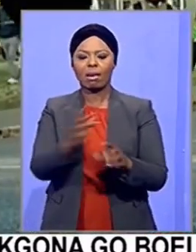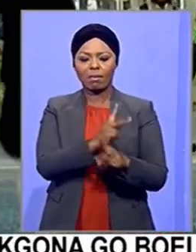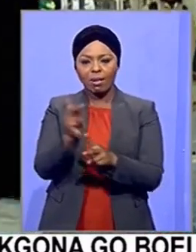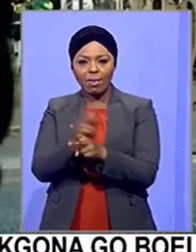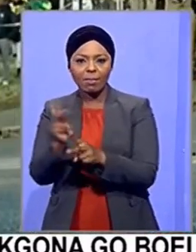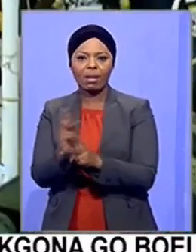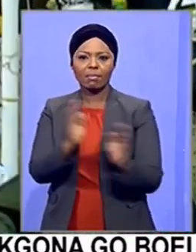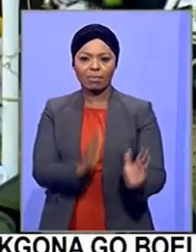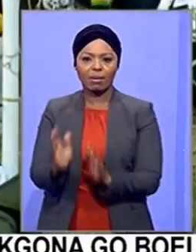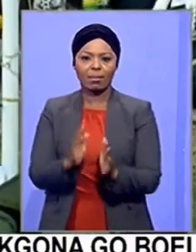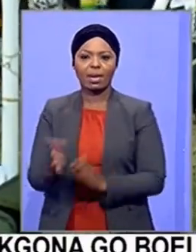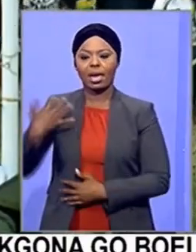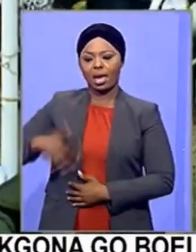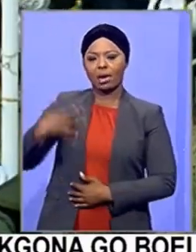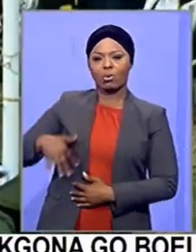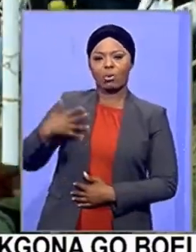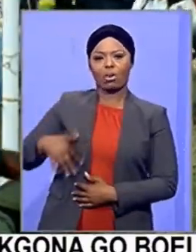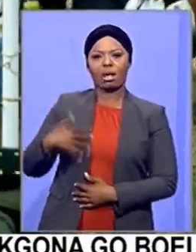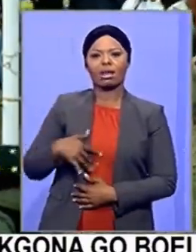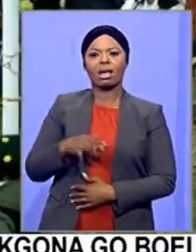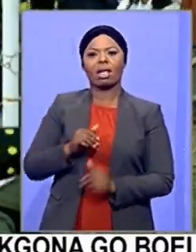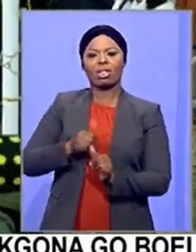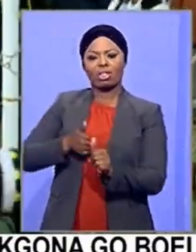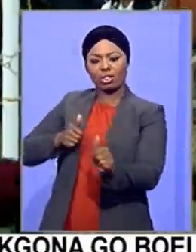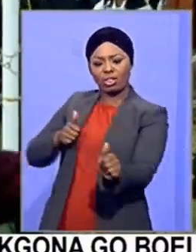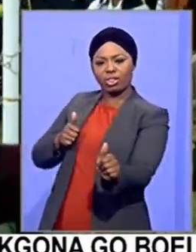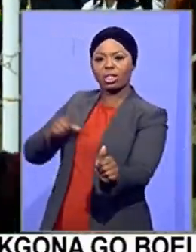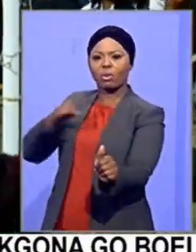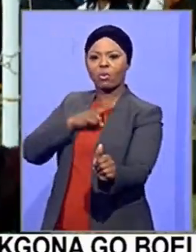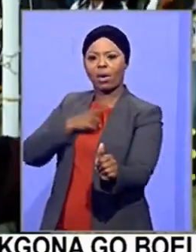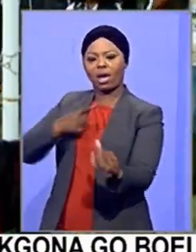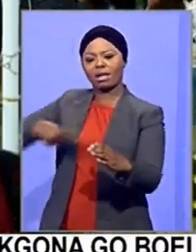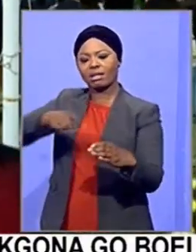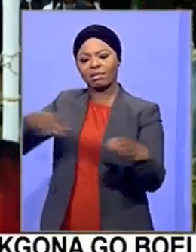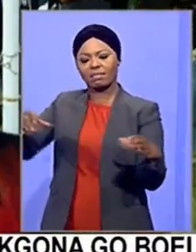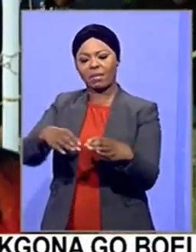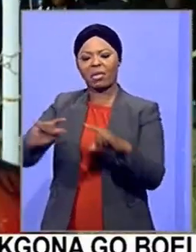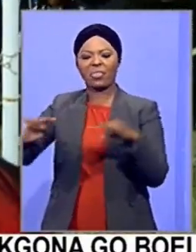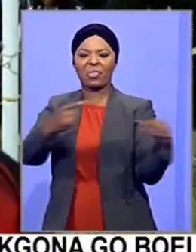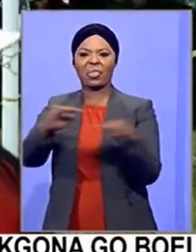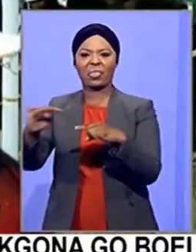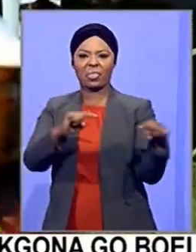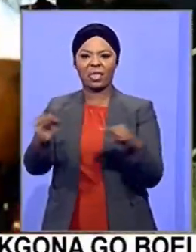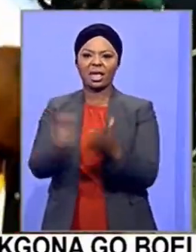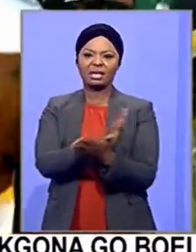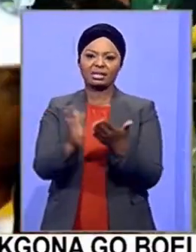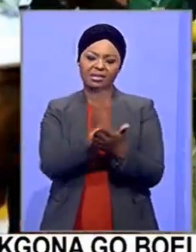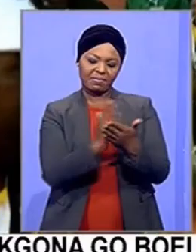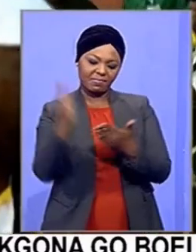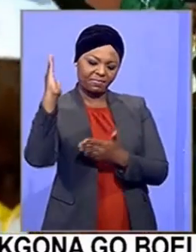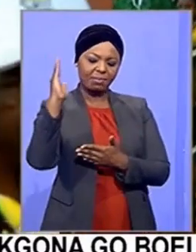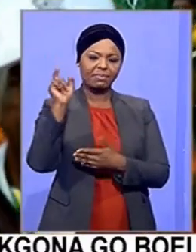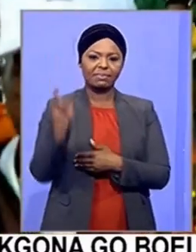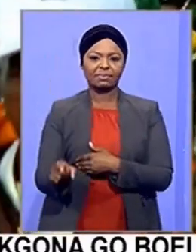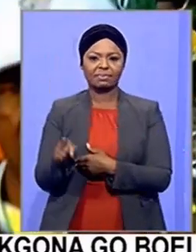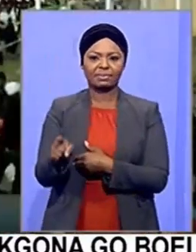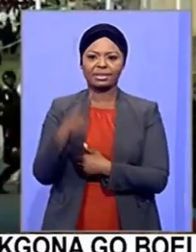di saletse morago ka ntlha dikgogakgogano tsa ka fa gare le maloko ao a kgapelang thoko baeteledipele